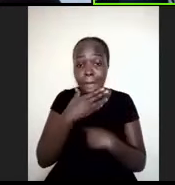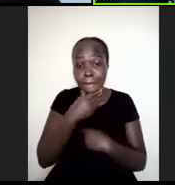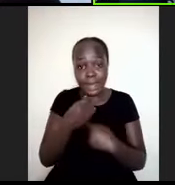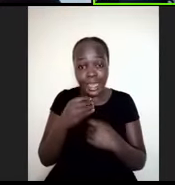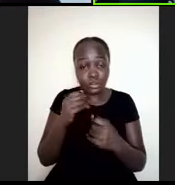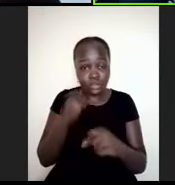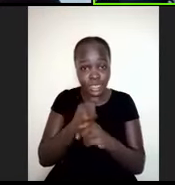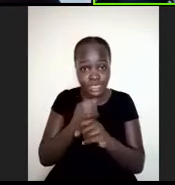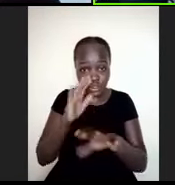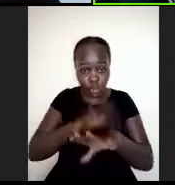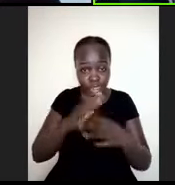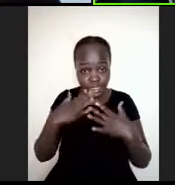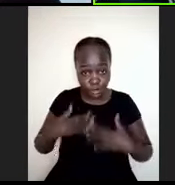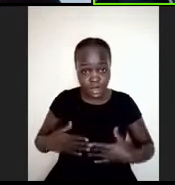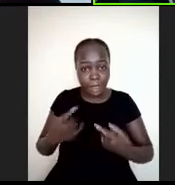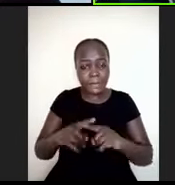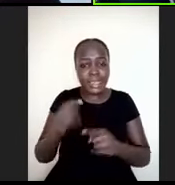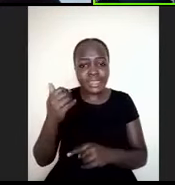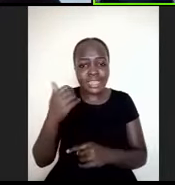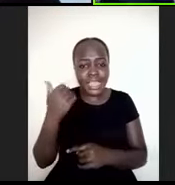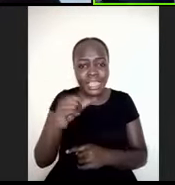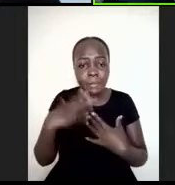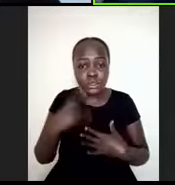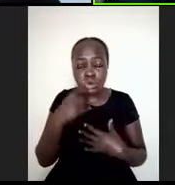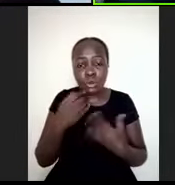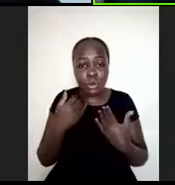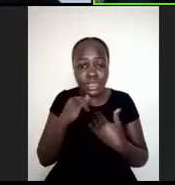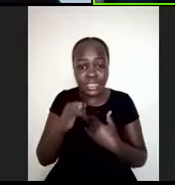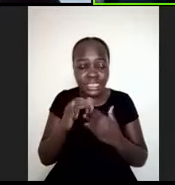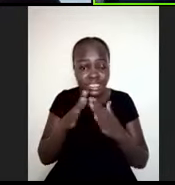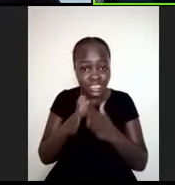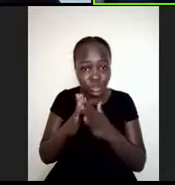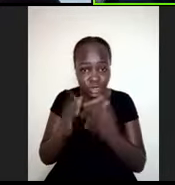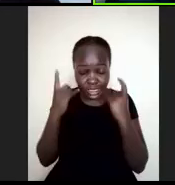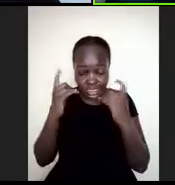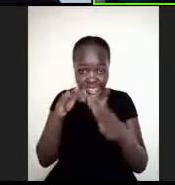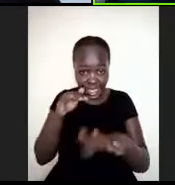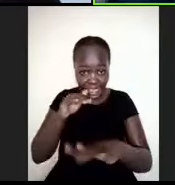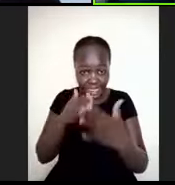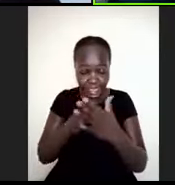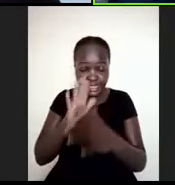sins sexually sins against his own body.